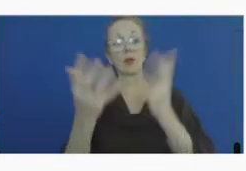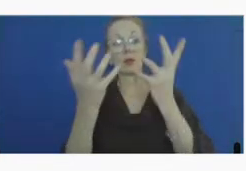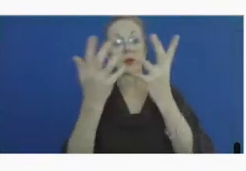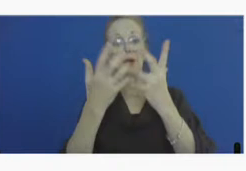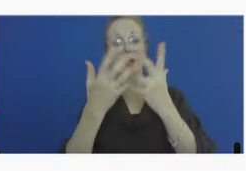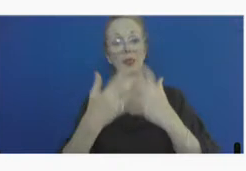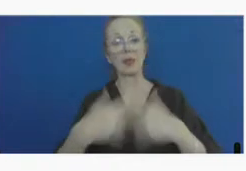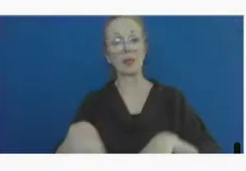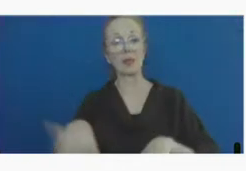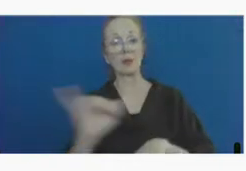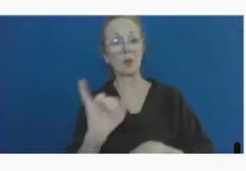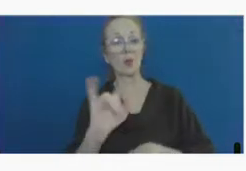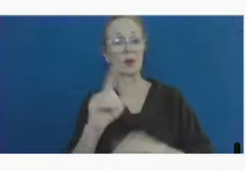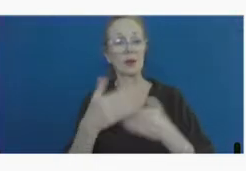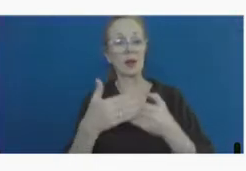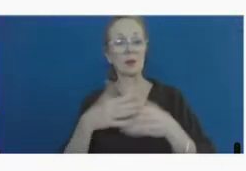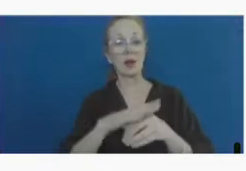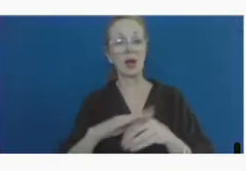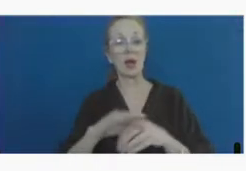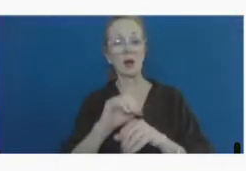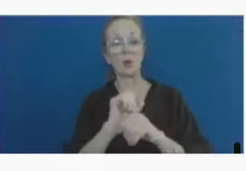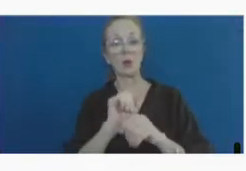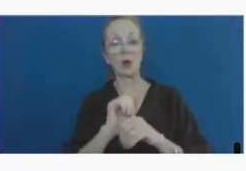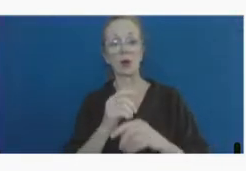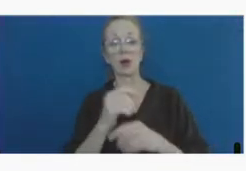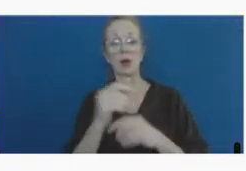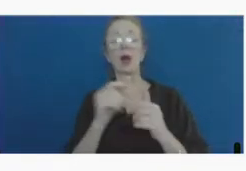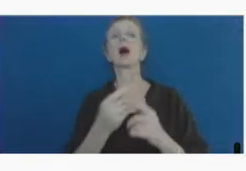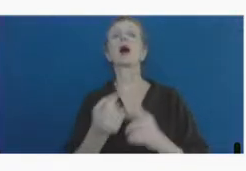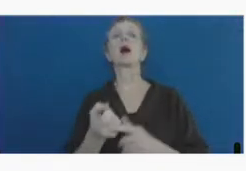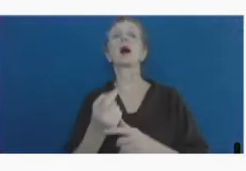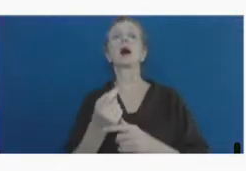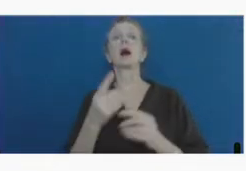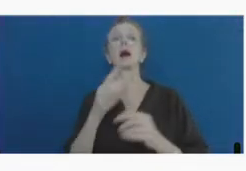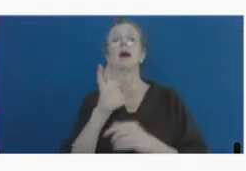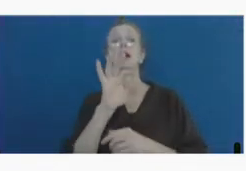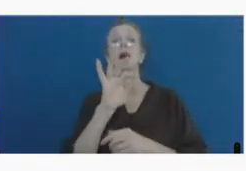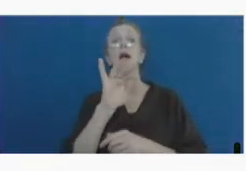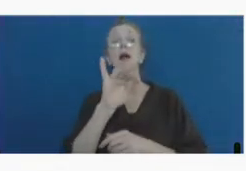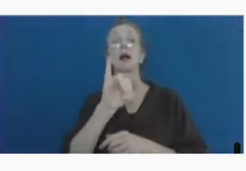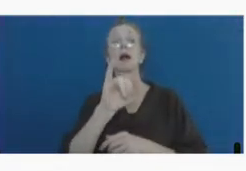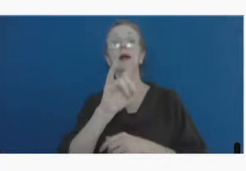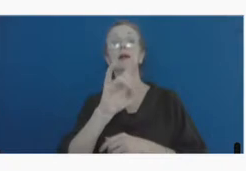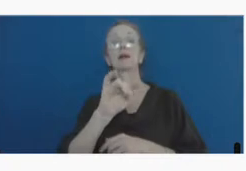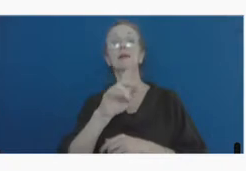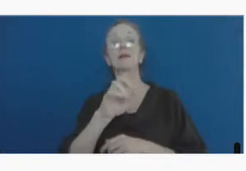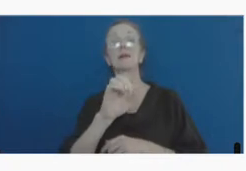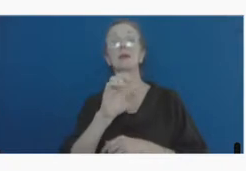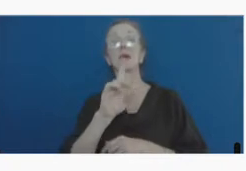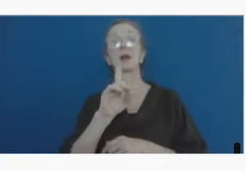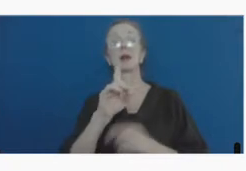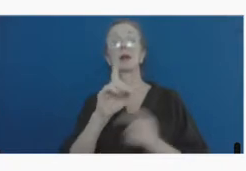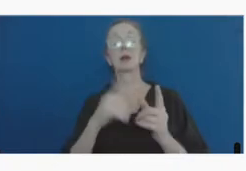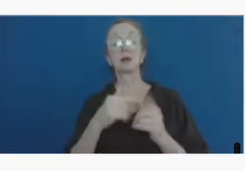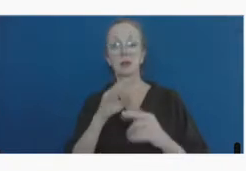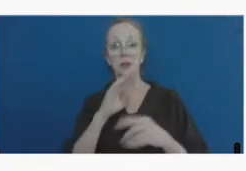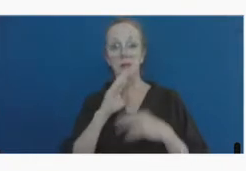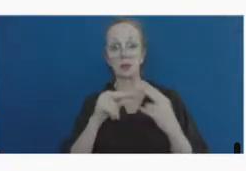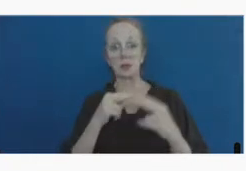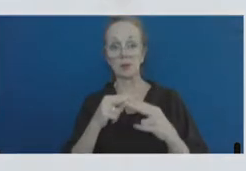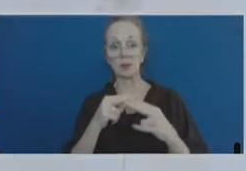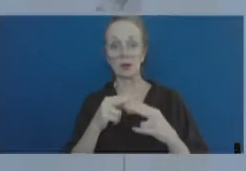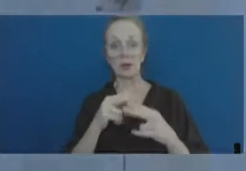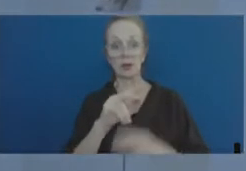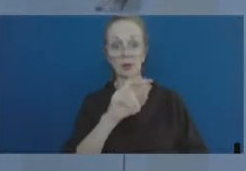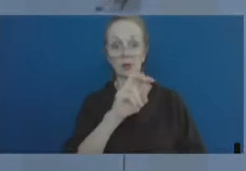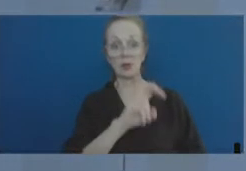neighborhood. So how are we thinking about delineating? I understand infill and neighborhood character, but as we talk about transitioning